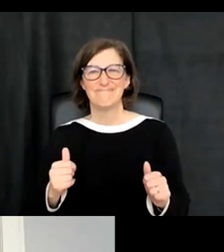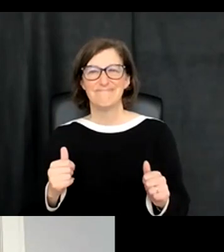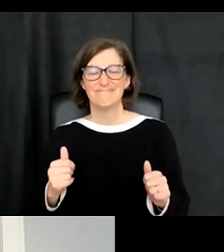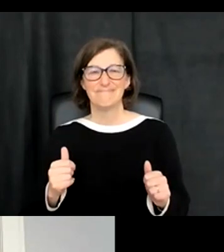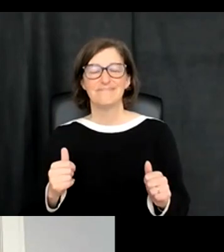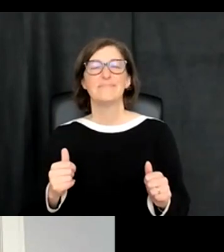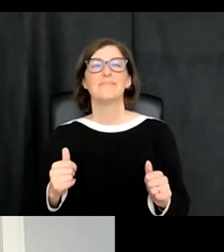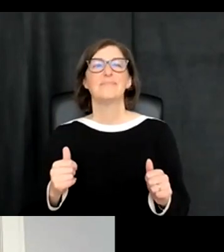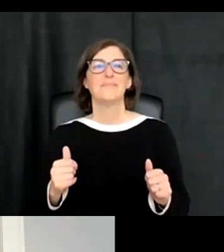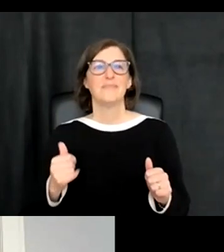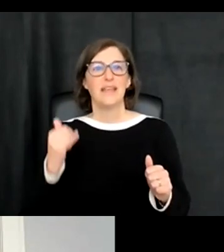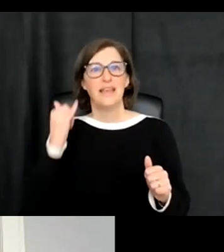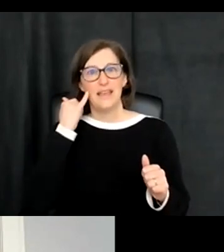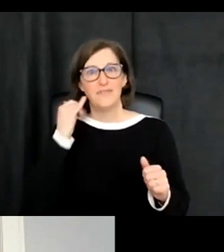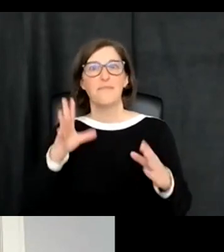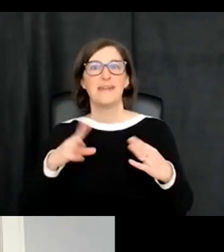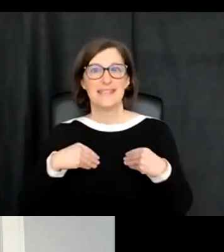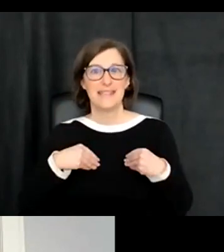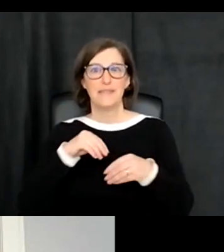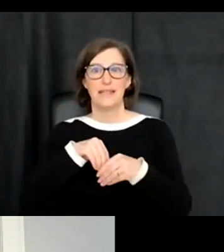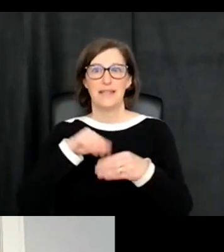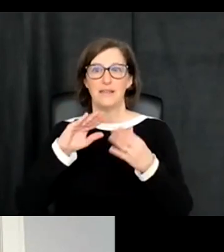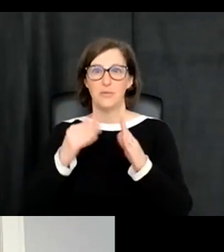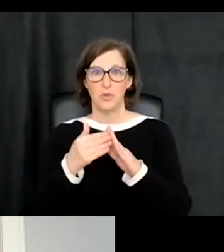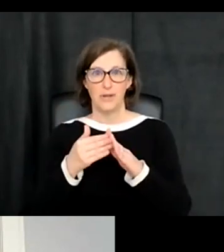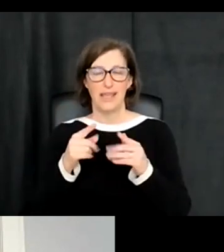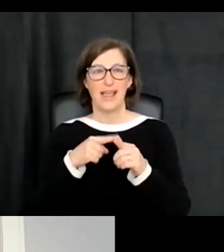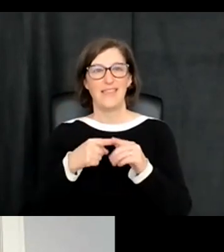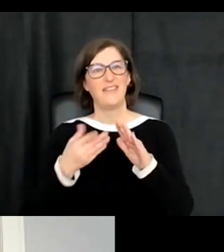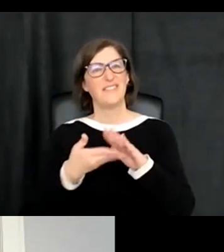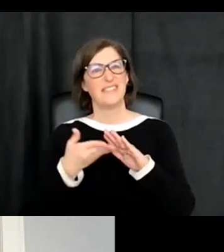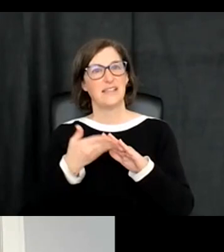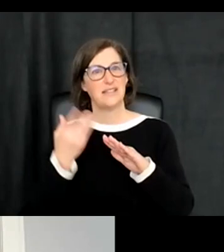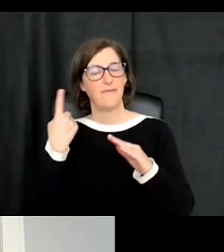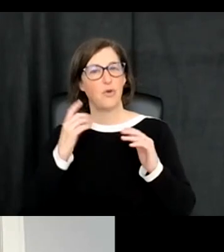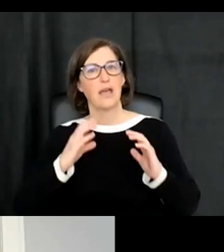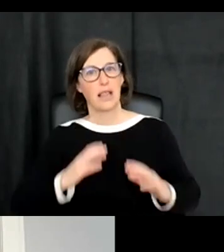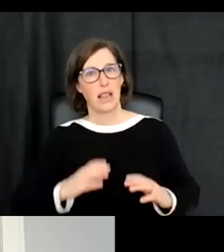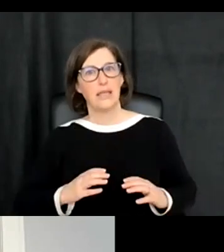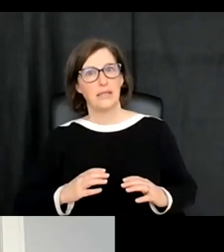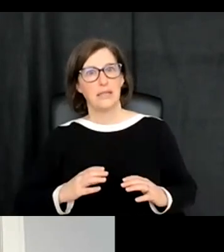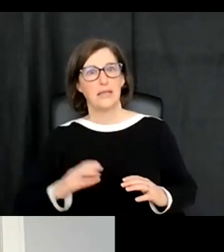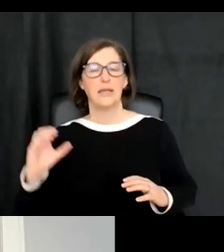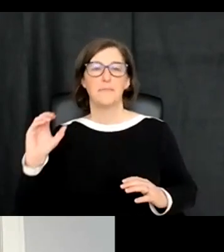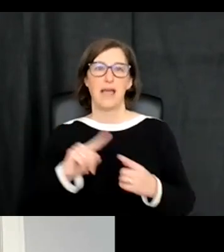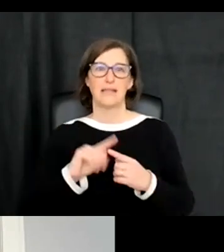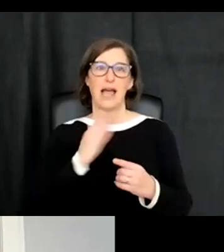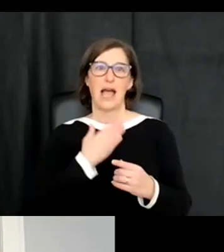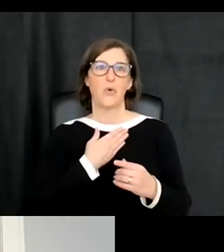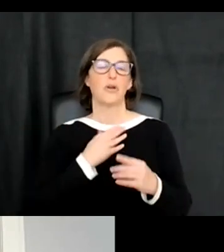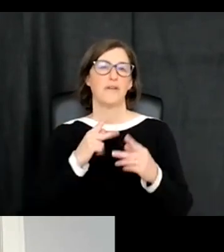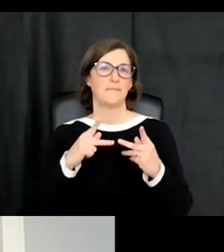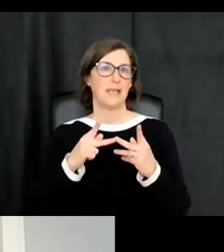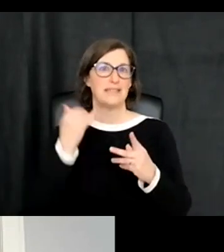that they've been accepted back in this. We then facilitate that the client comes back to our facility. We do